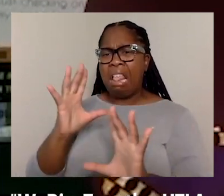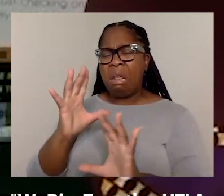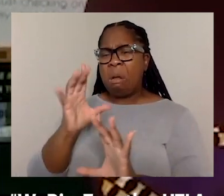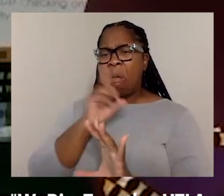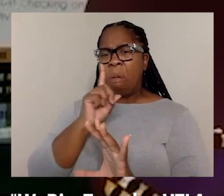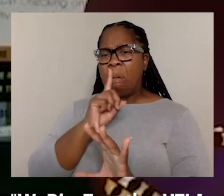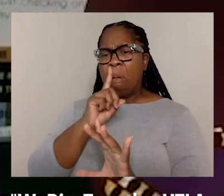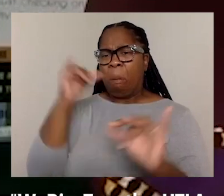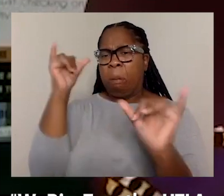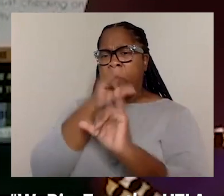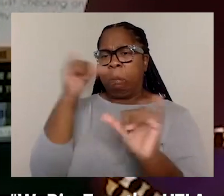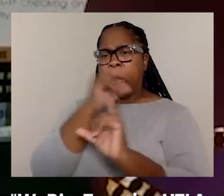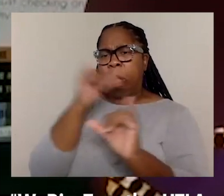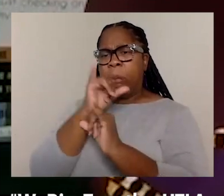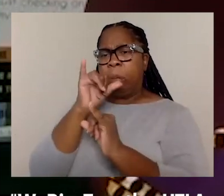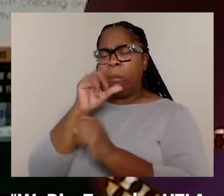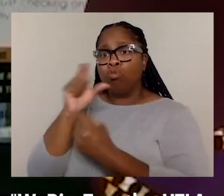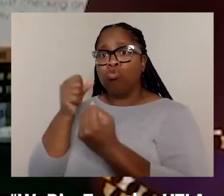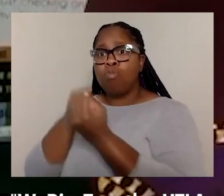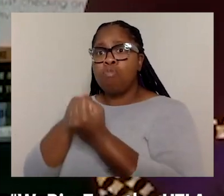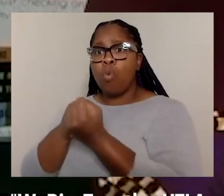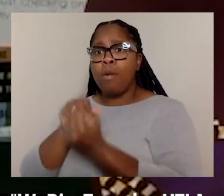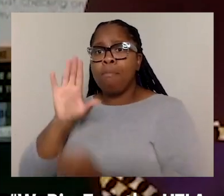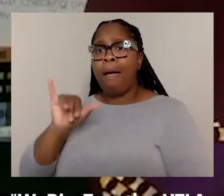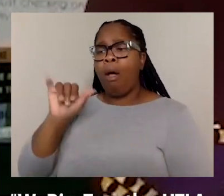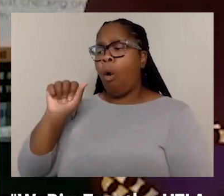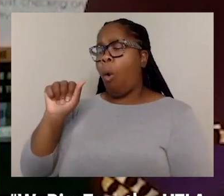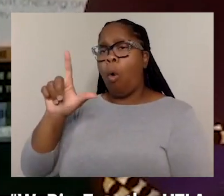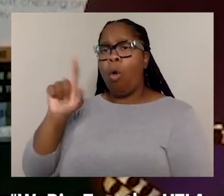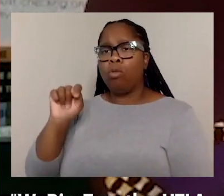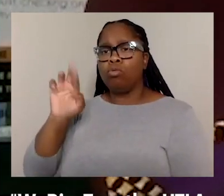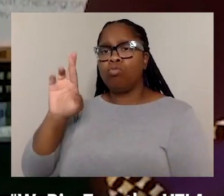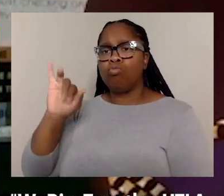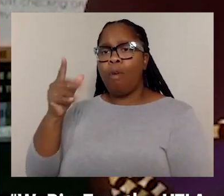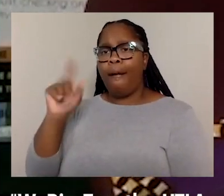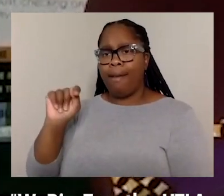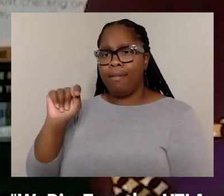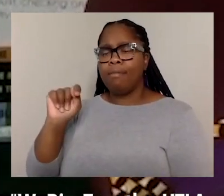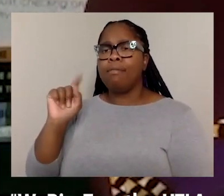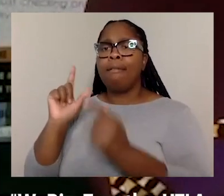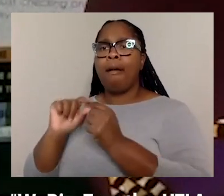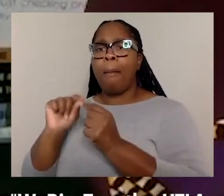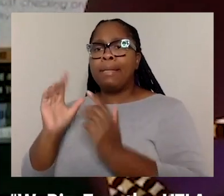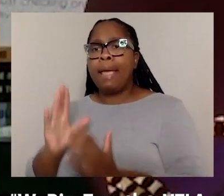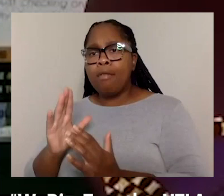fueled by alt-right commentators and others in DC.